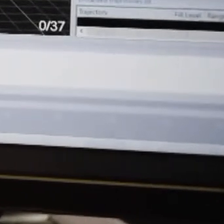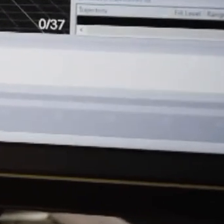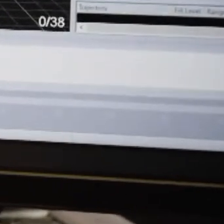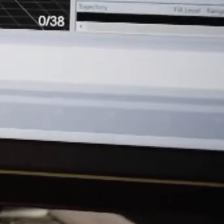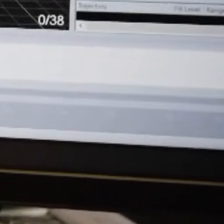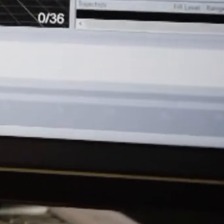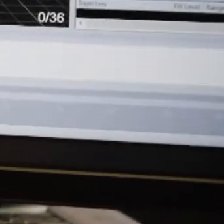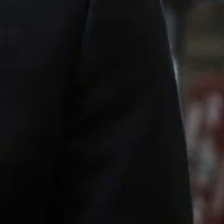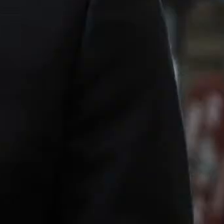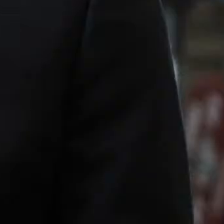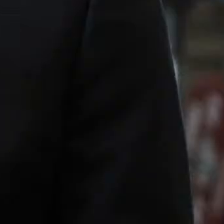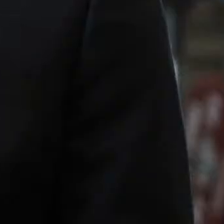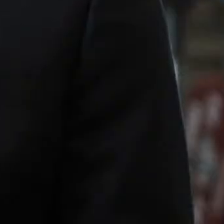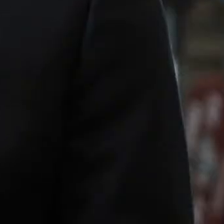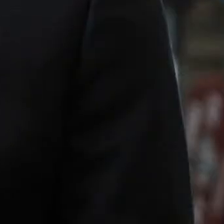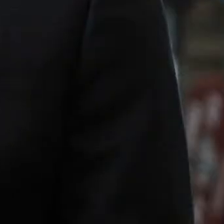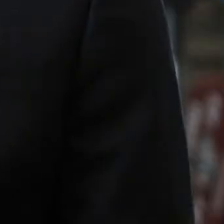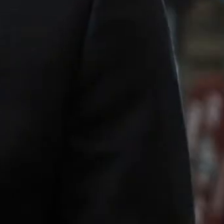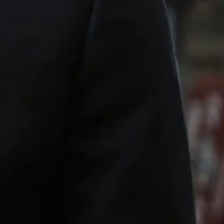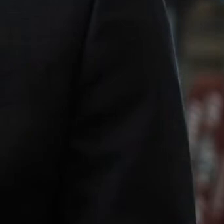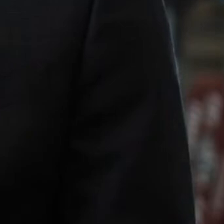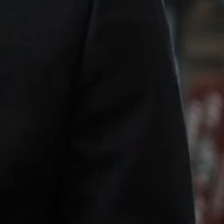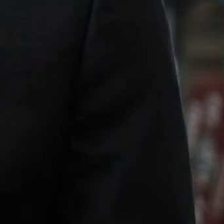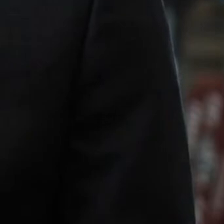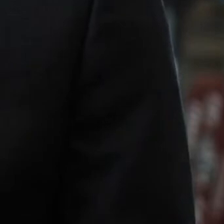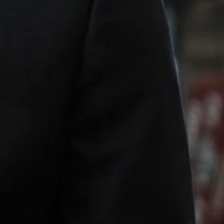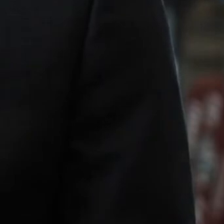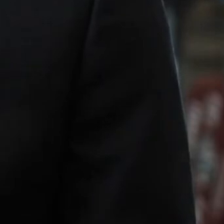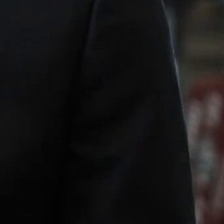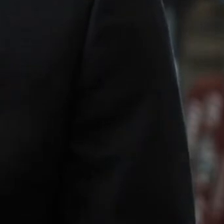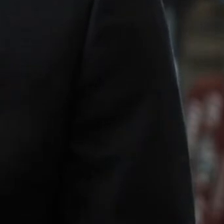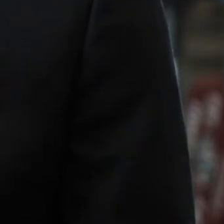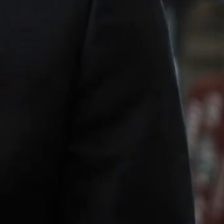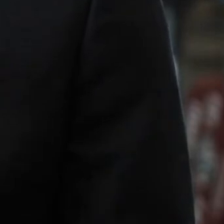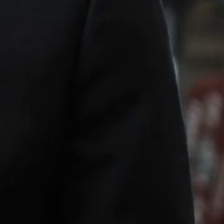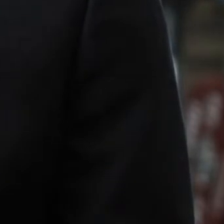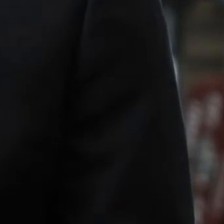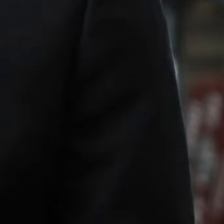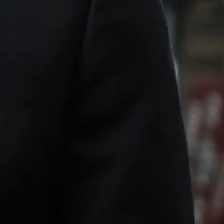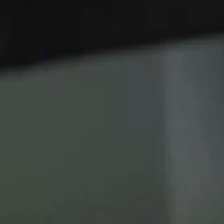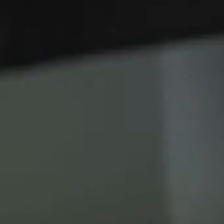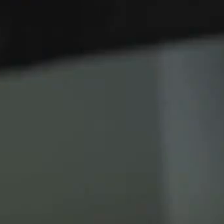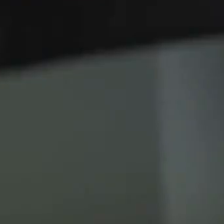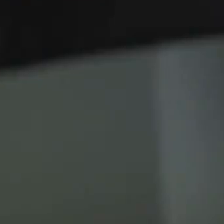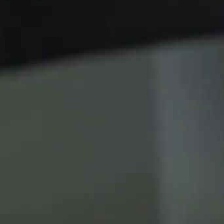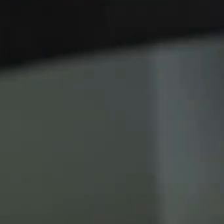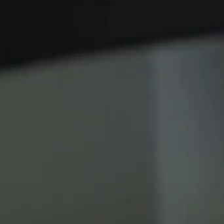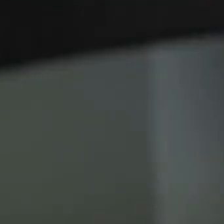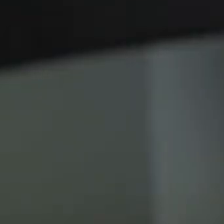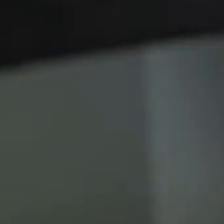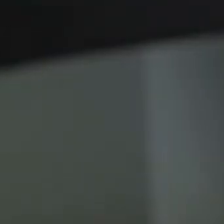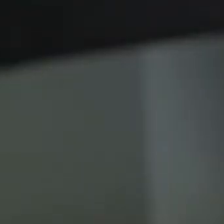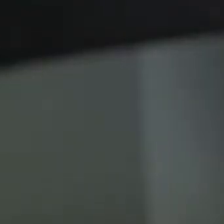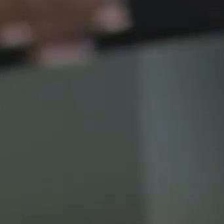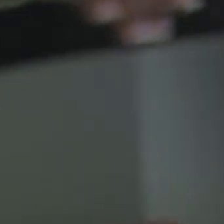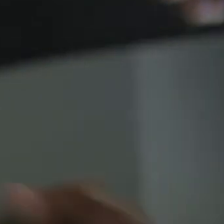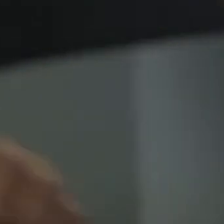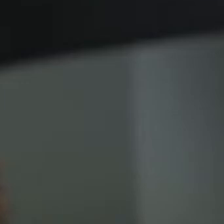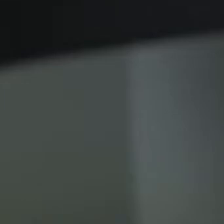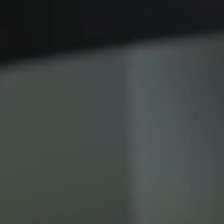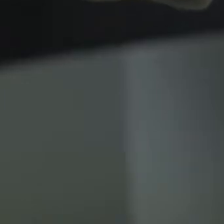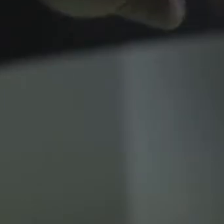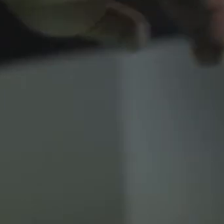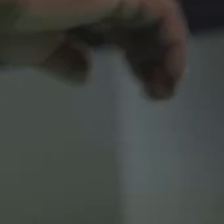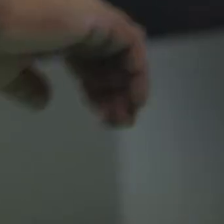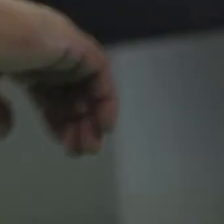wants to use it. You know, Colorado is full of weekend warriors and early morning athletes who want to perform at their best as well. And so creating a